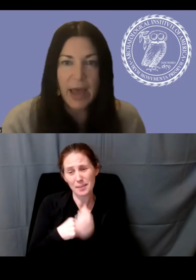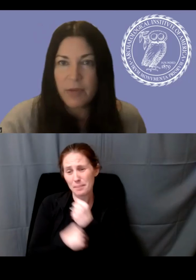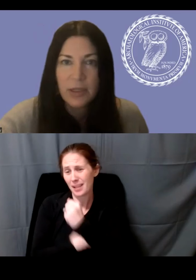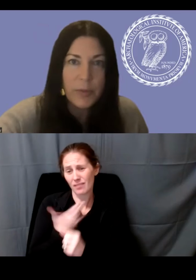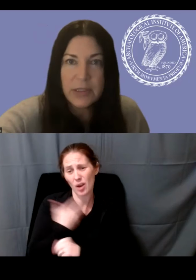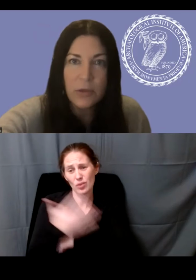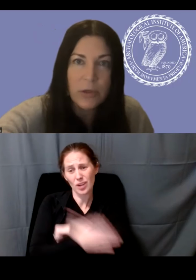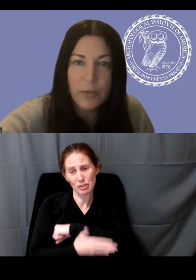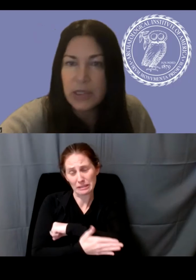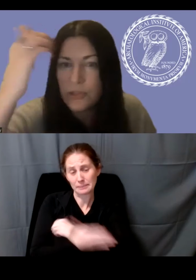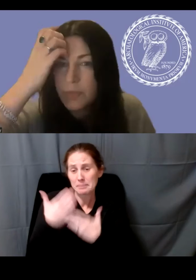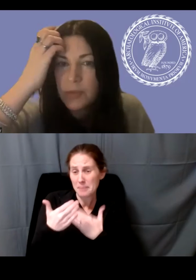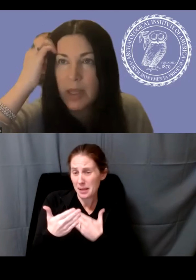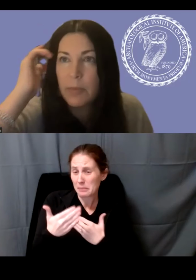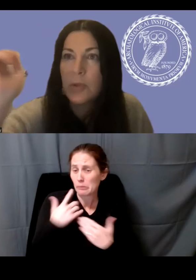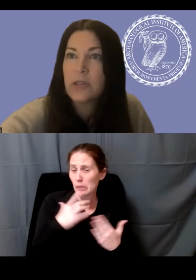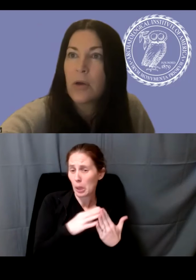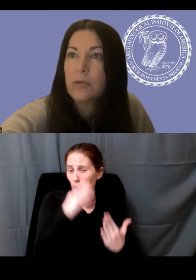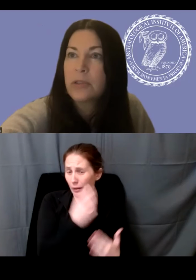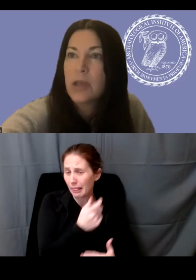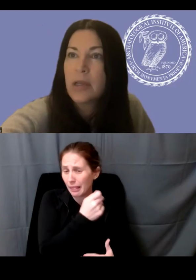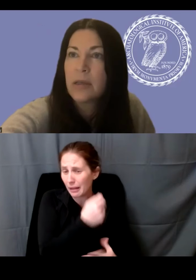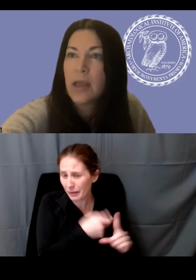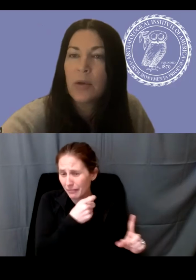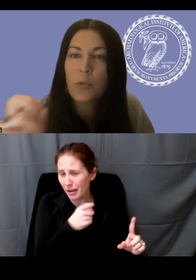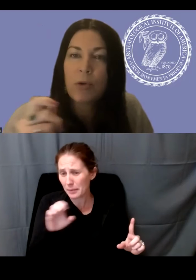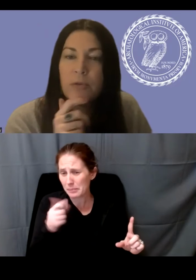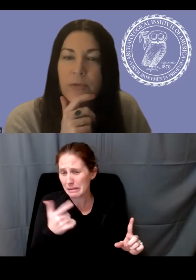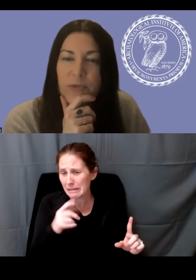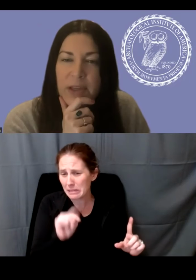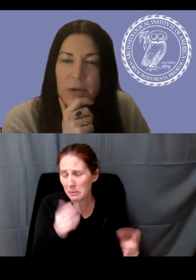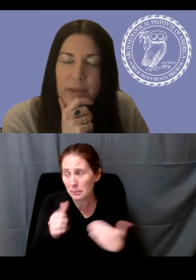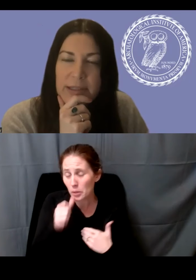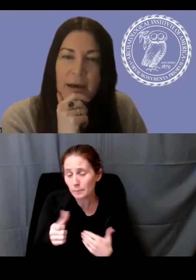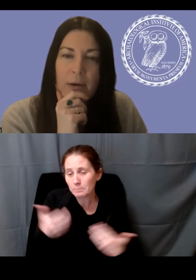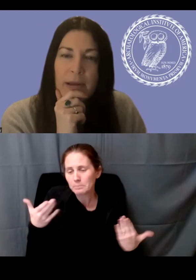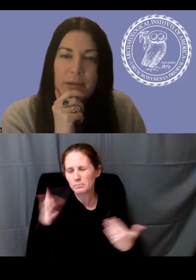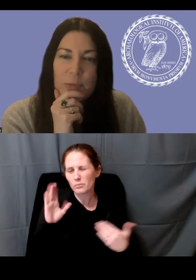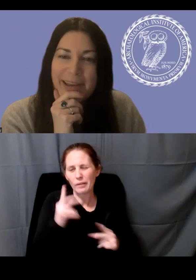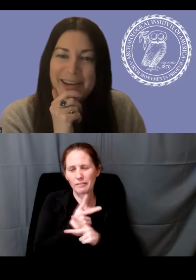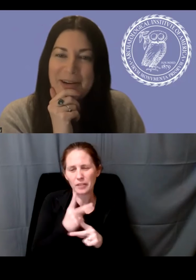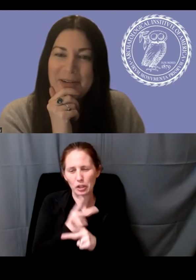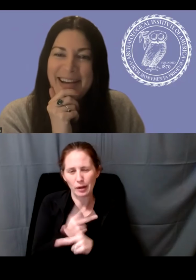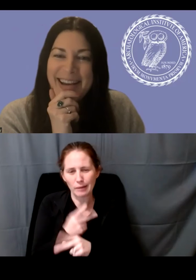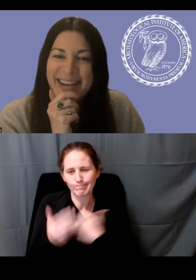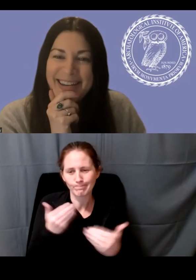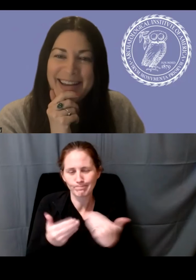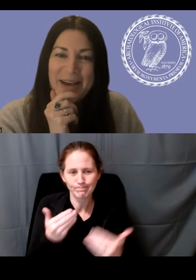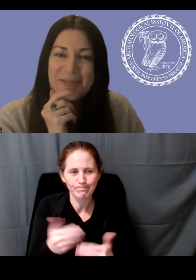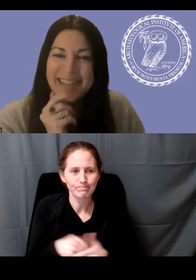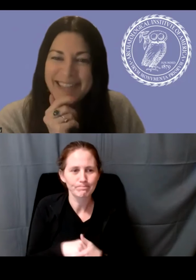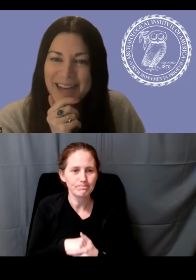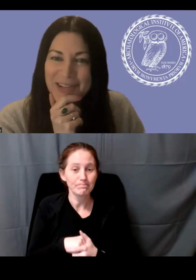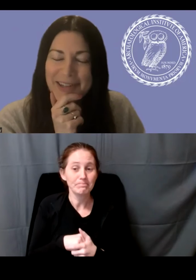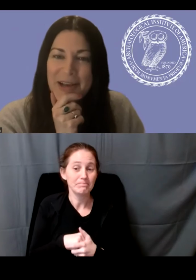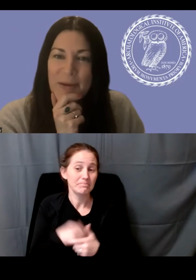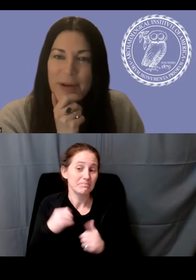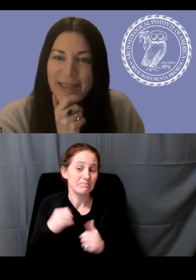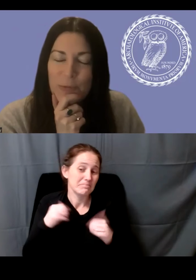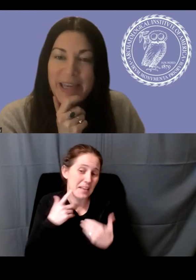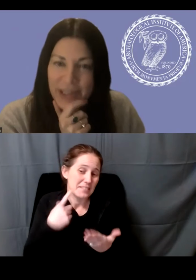maybe we have a little bit to learn from Egypt, maybe we don't, and we'll figure this out as we go and have a